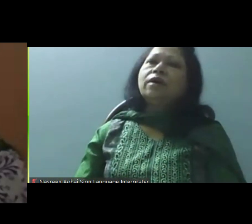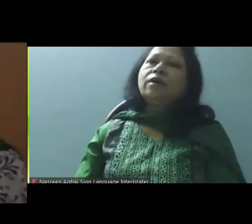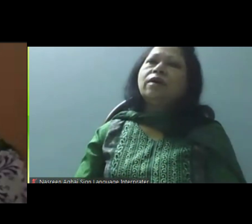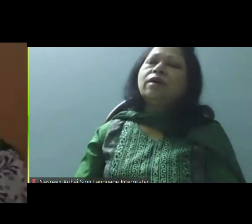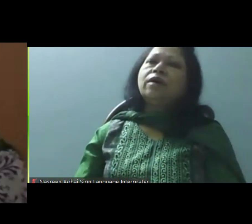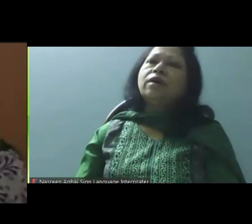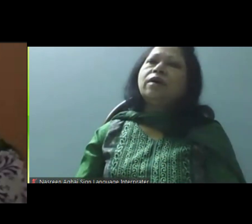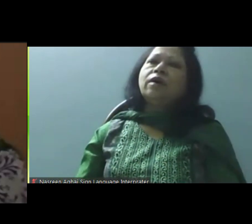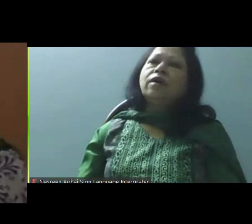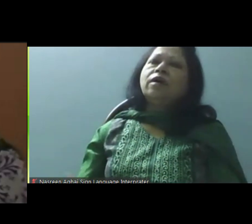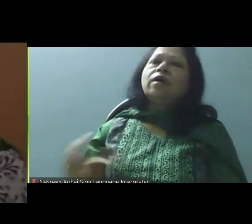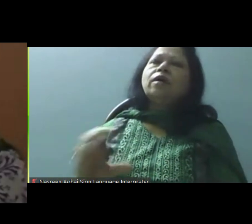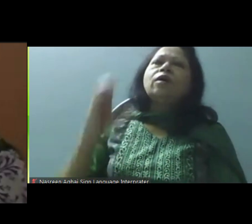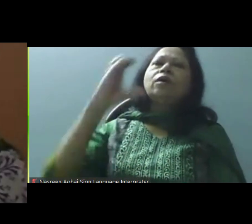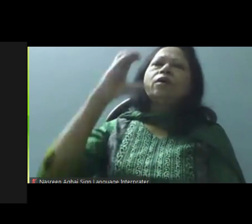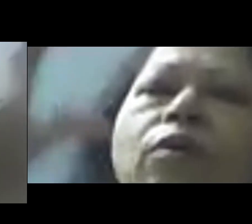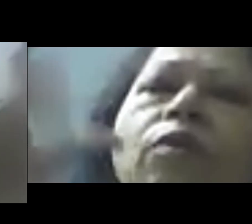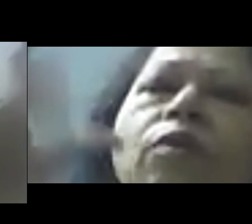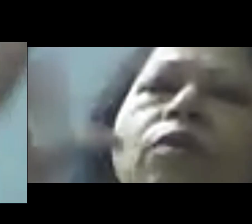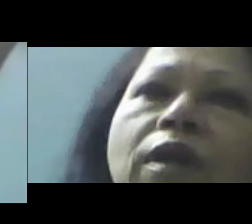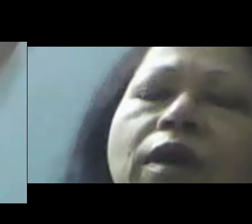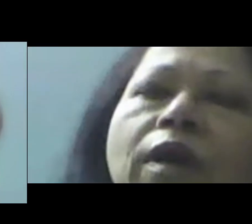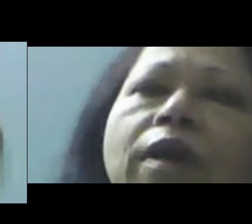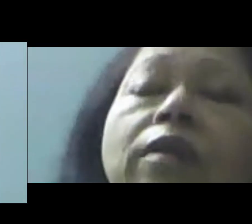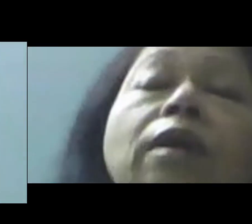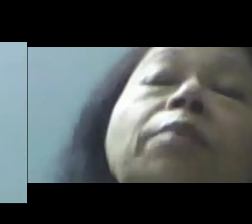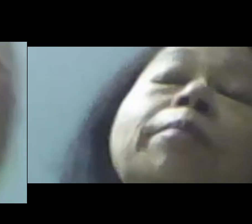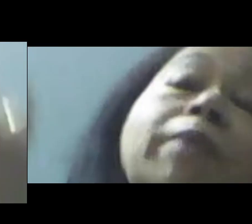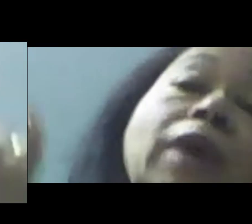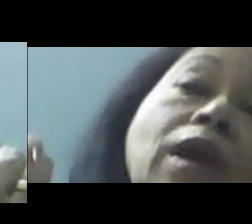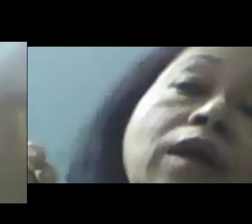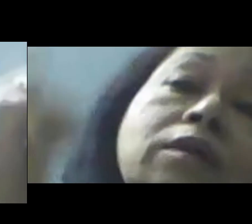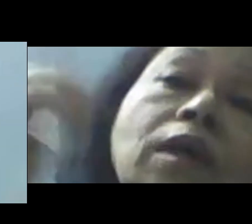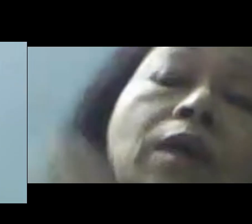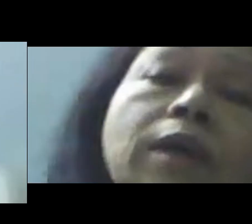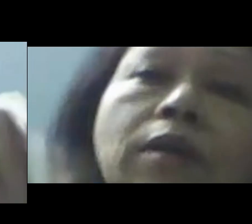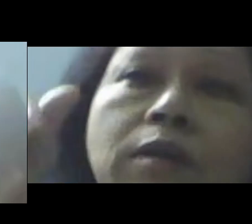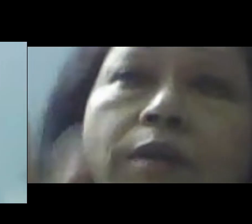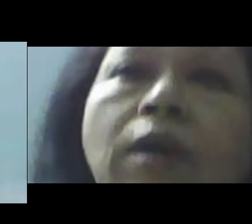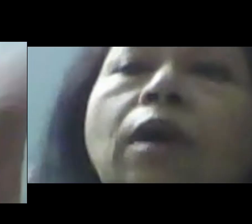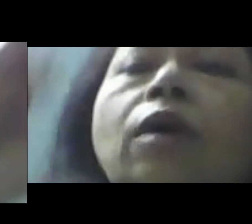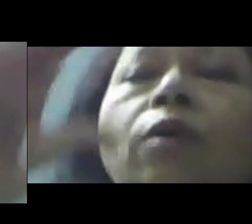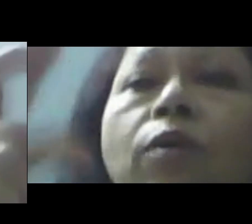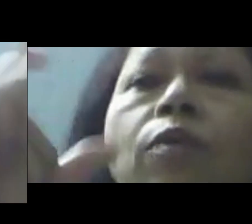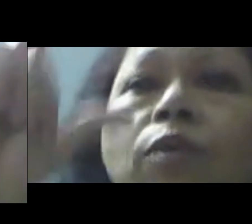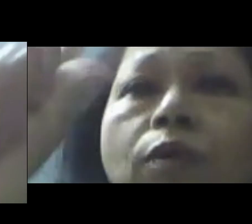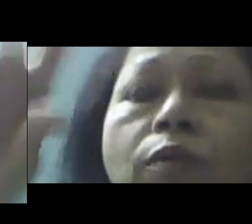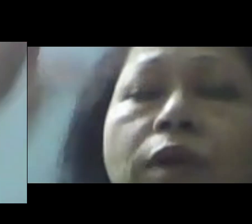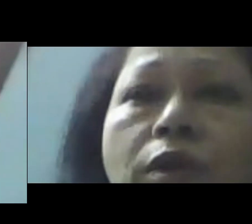before COVID-19 we face all these problems, and in COVID-19 we